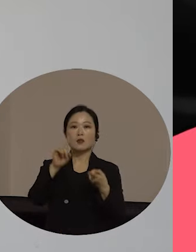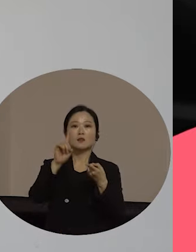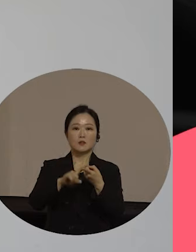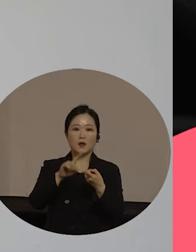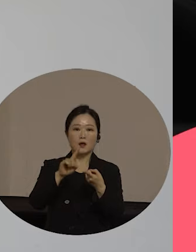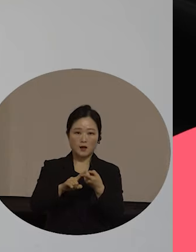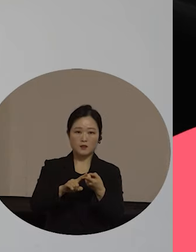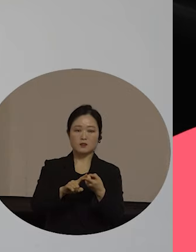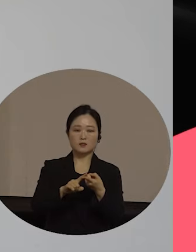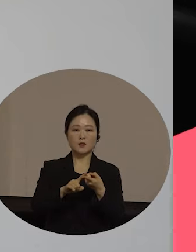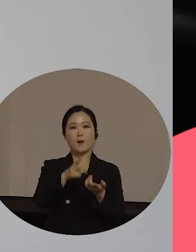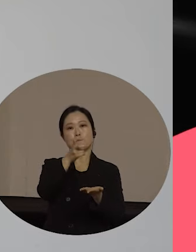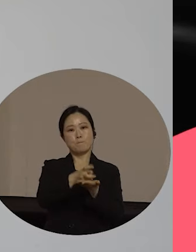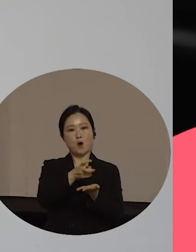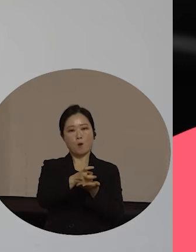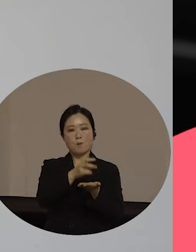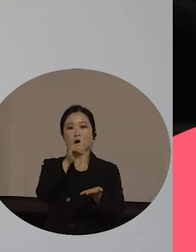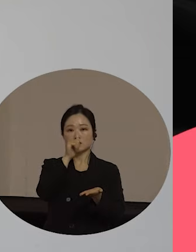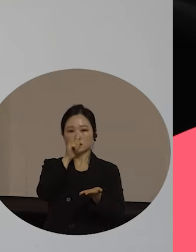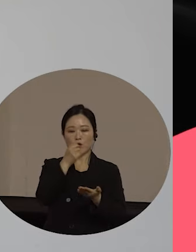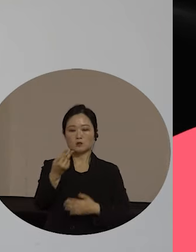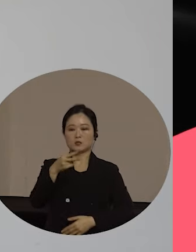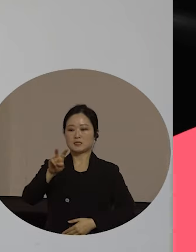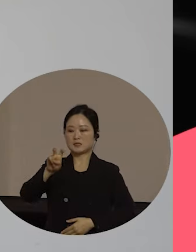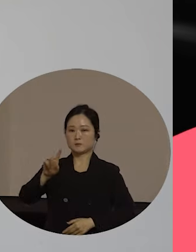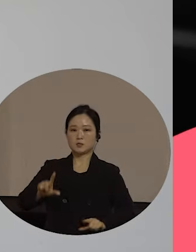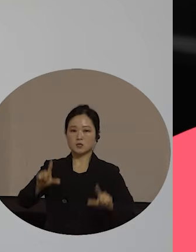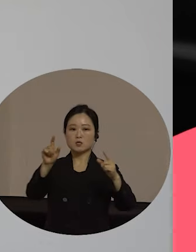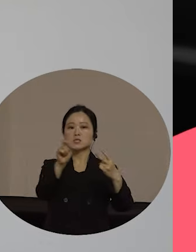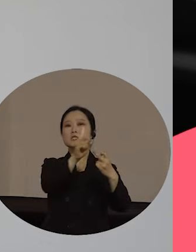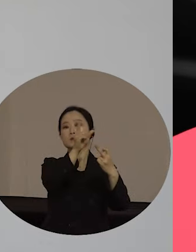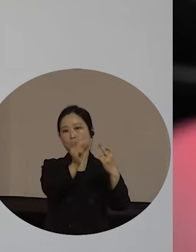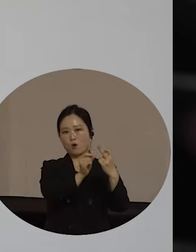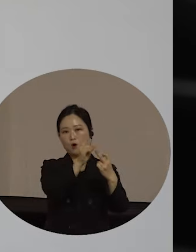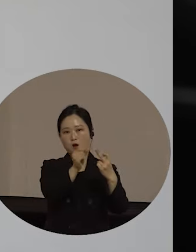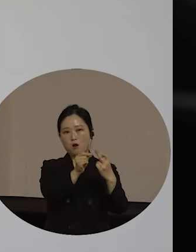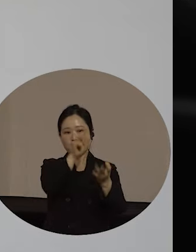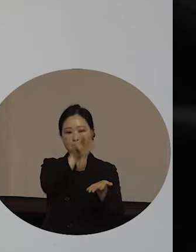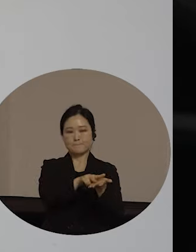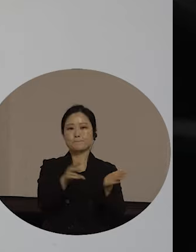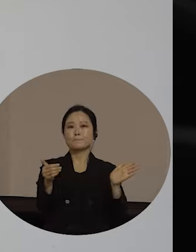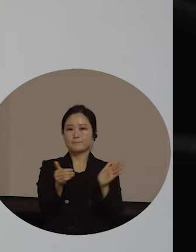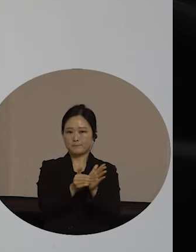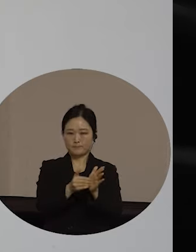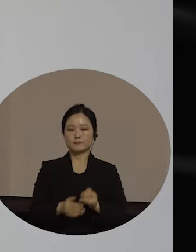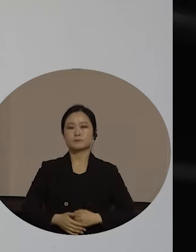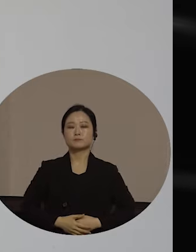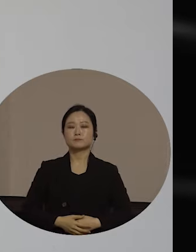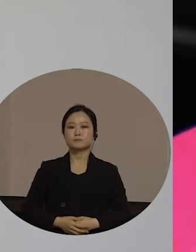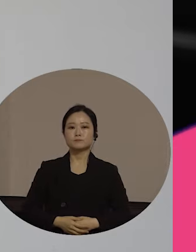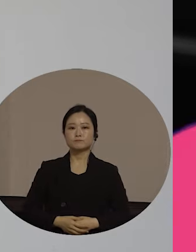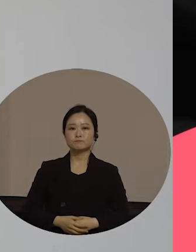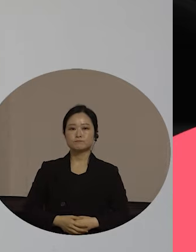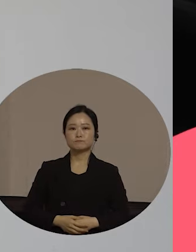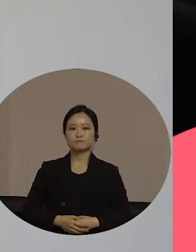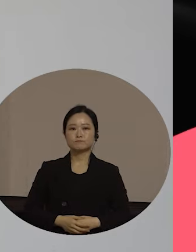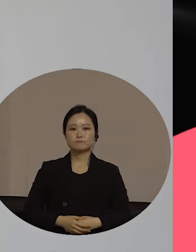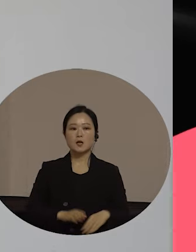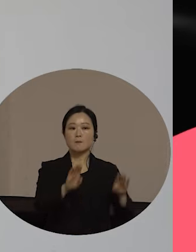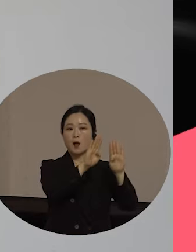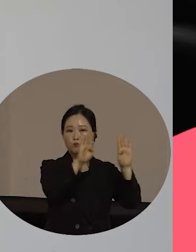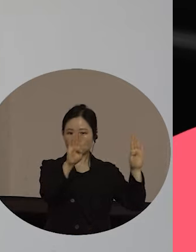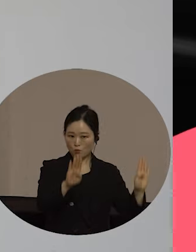order highlights the significance of arts, humanities, and cultural institutions for the nation's well-being and